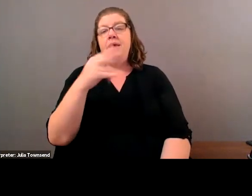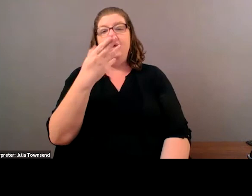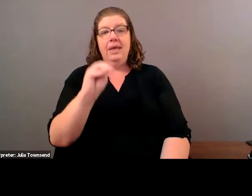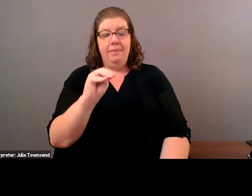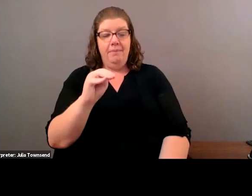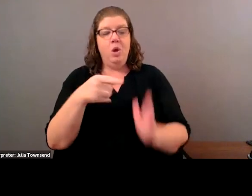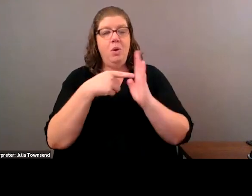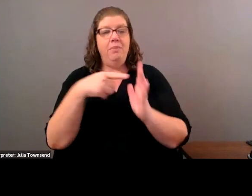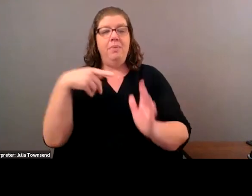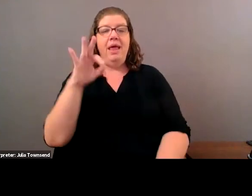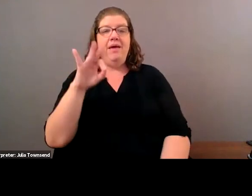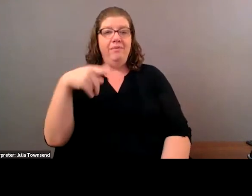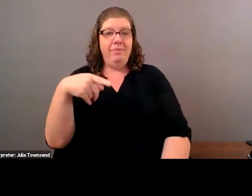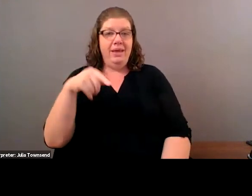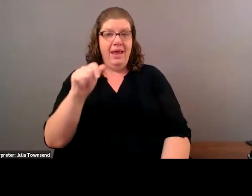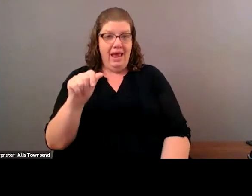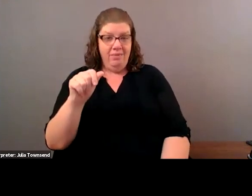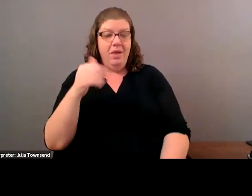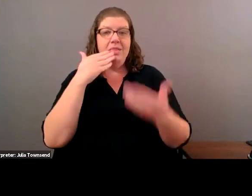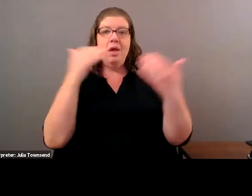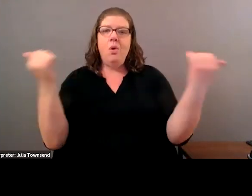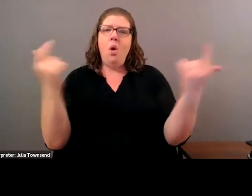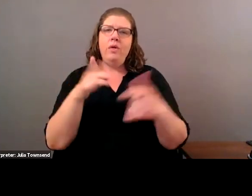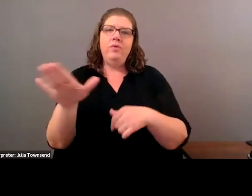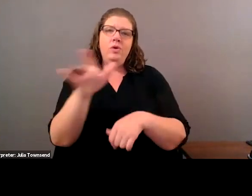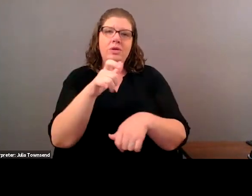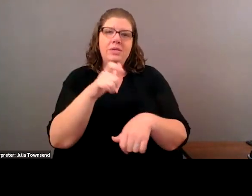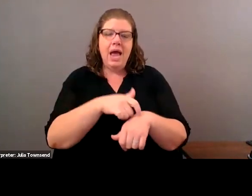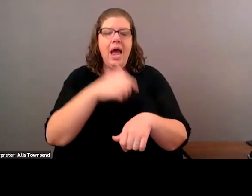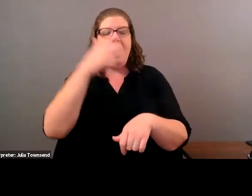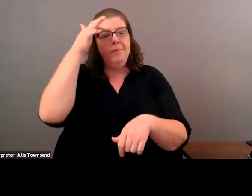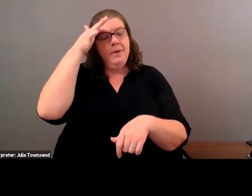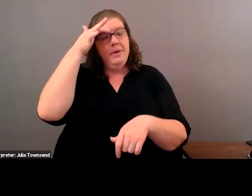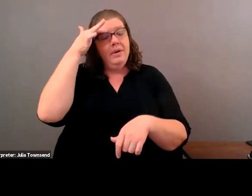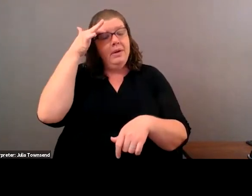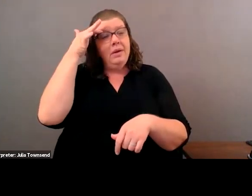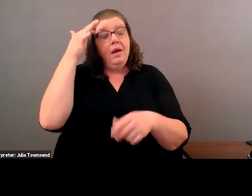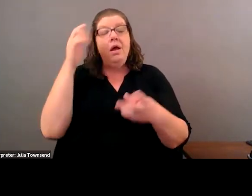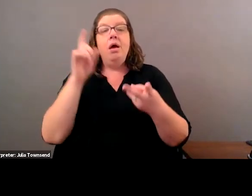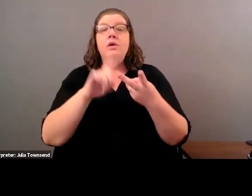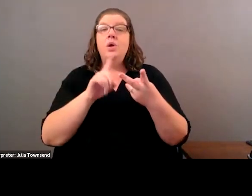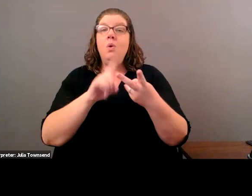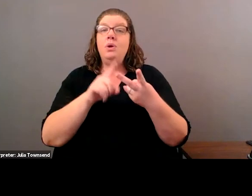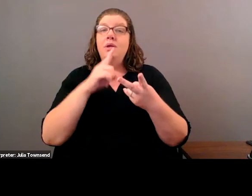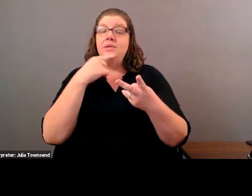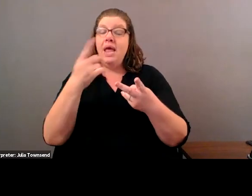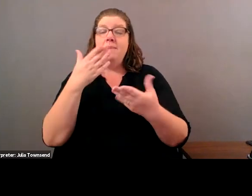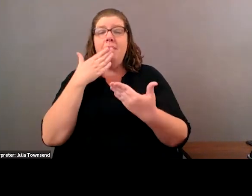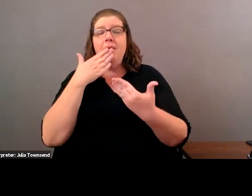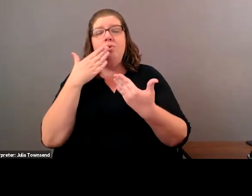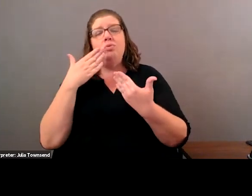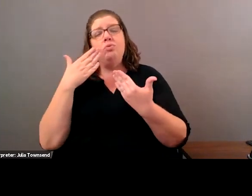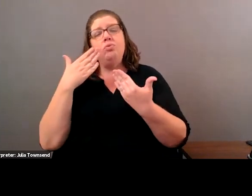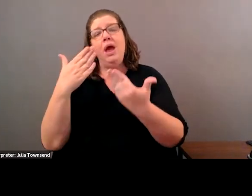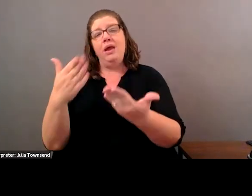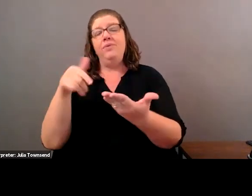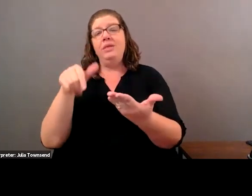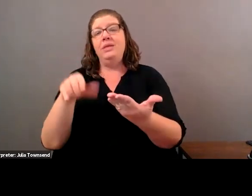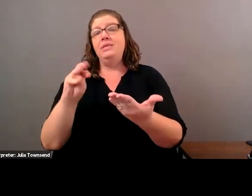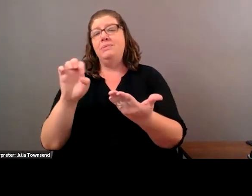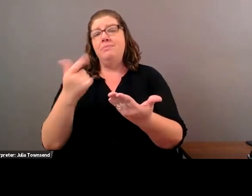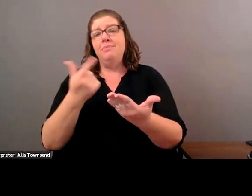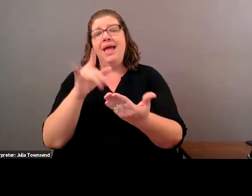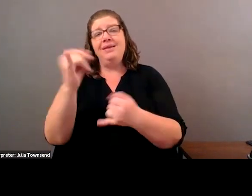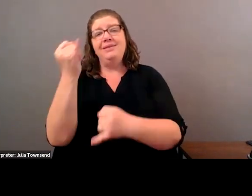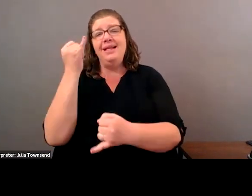FPA, and I'd like to thank you all for your time. And I'd also like to state my gratitude with this being Meg's